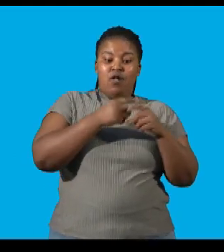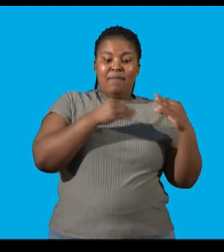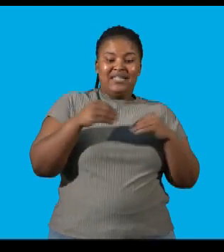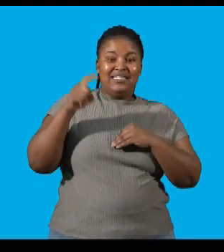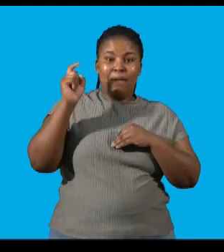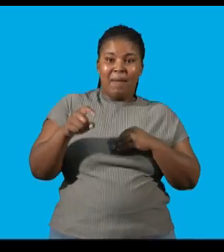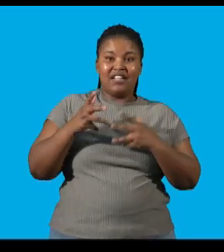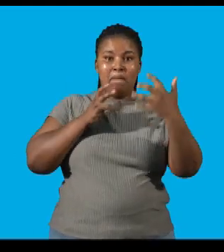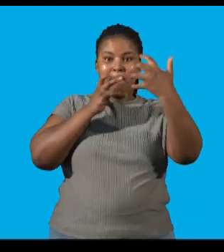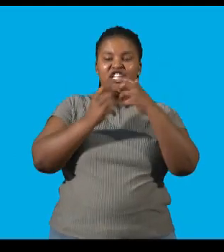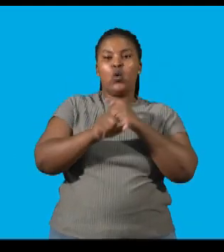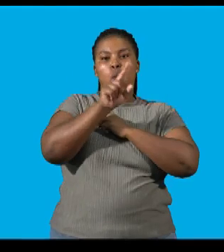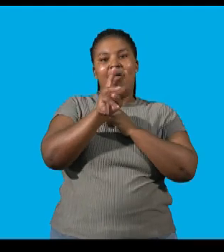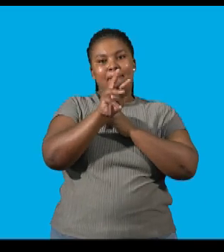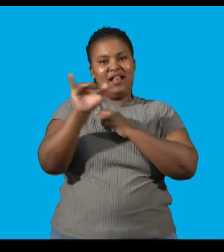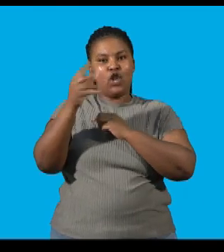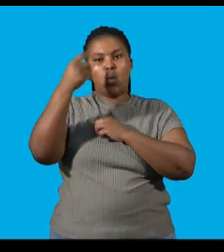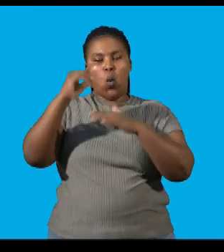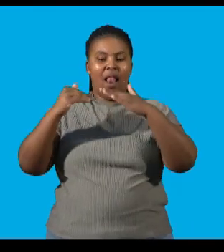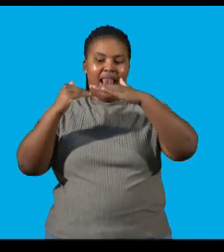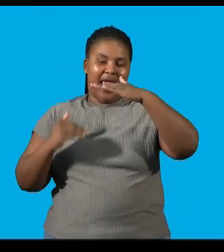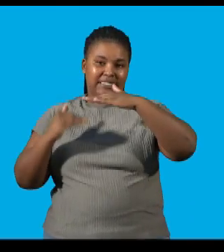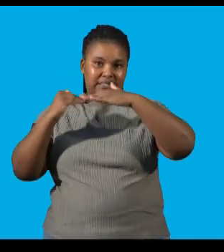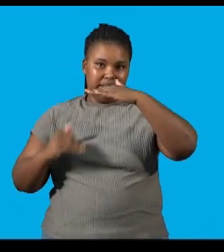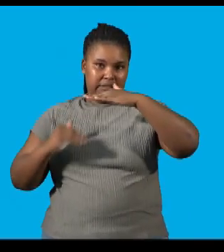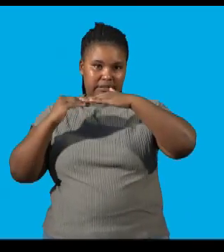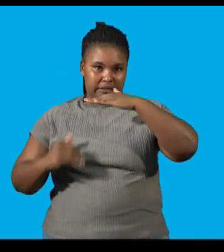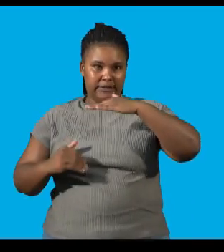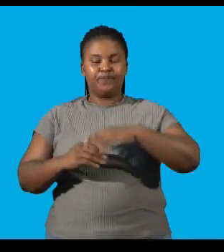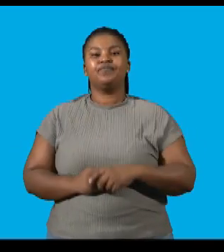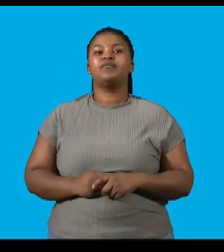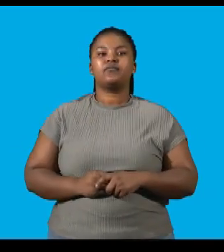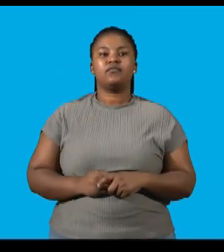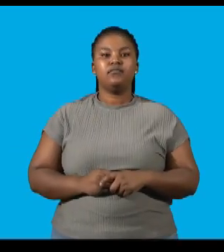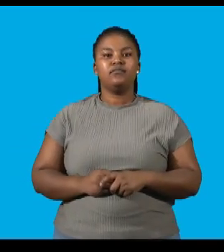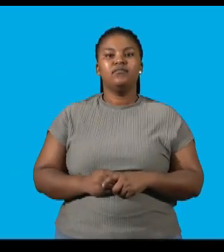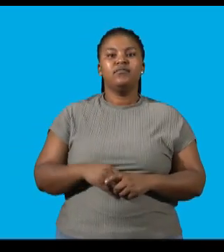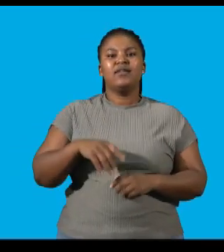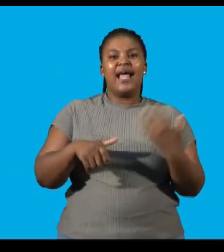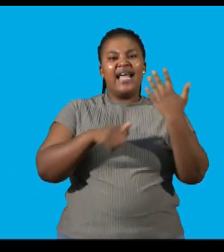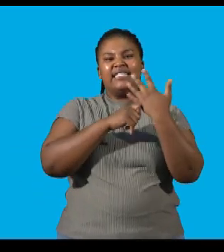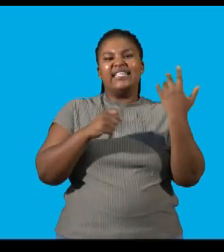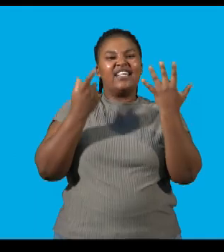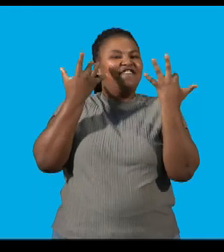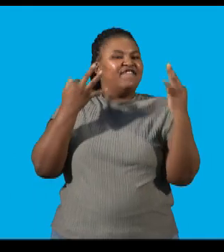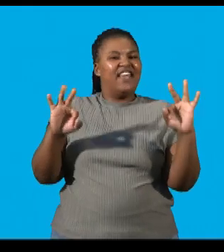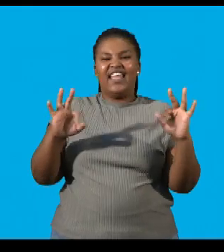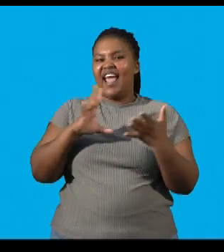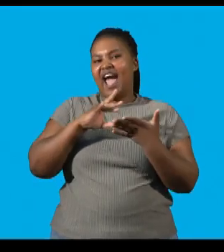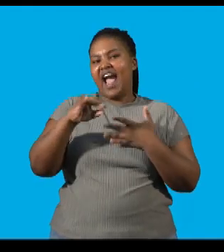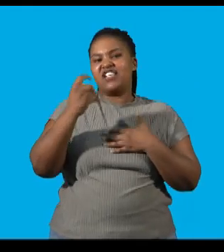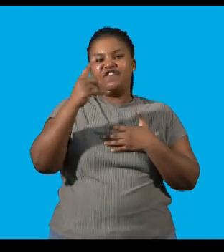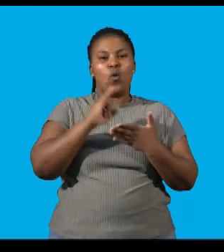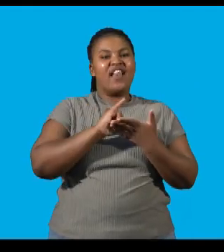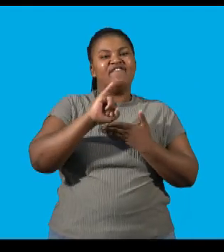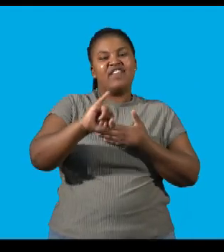million or less. And the incentive is a tax-free cash grant for investment